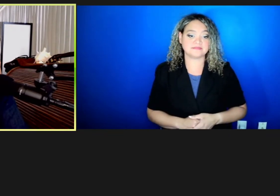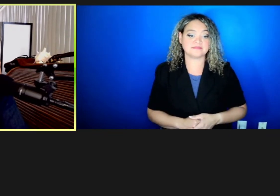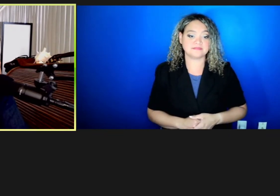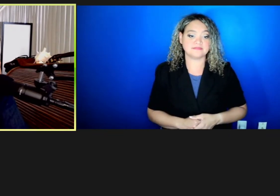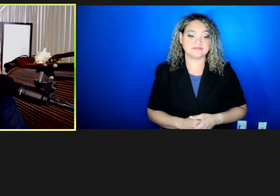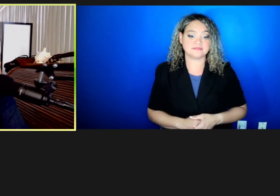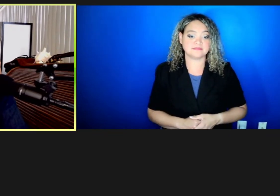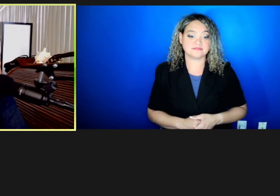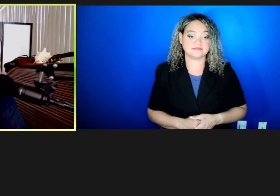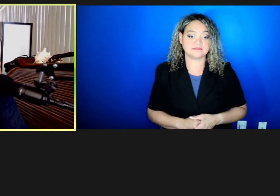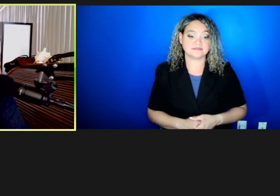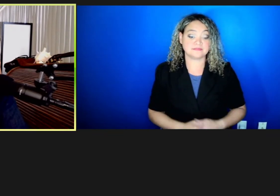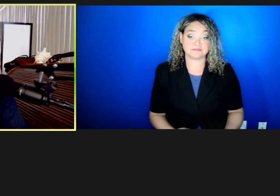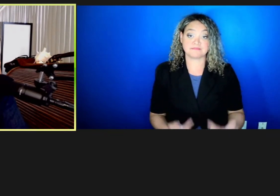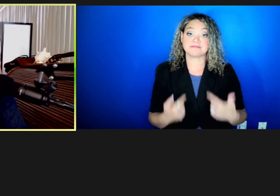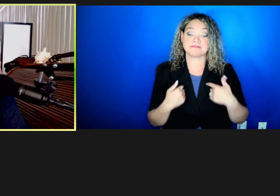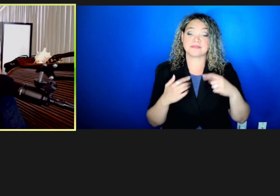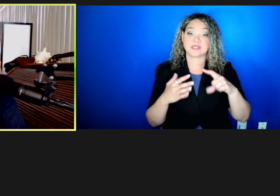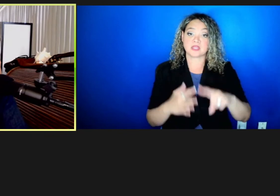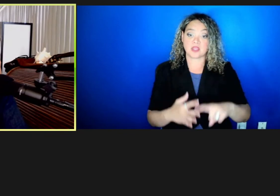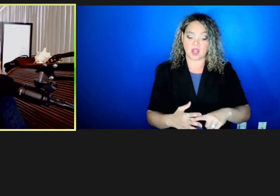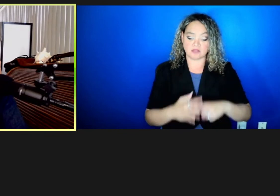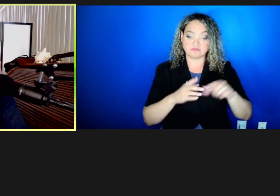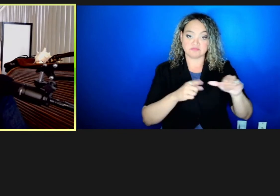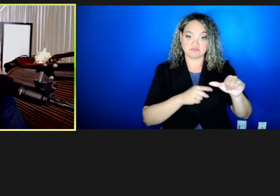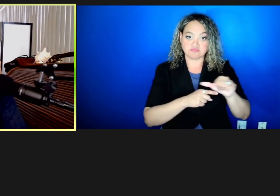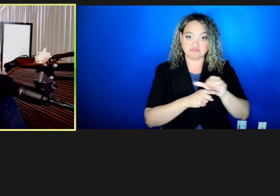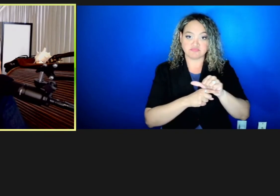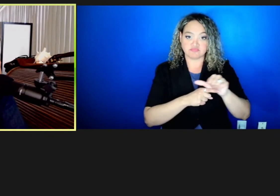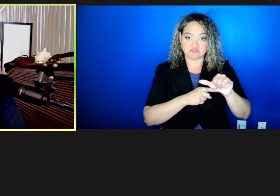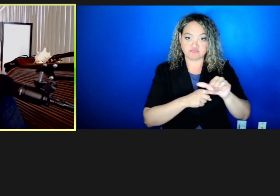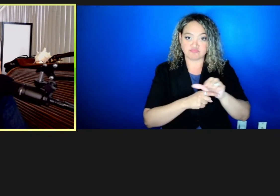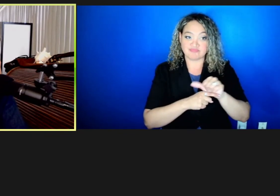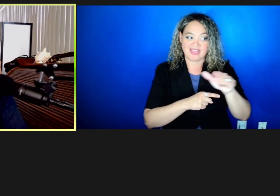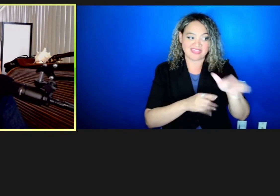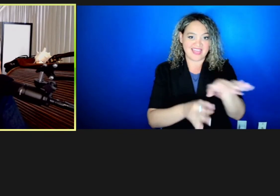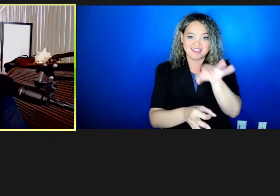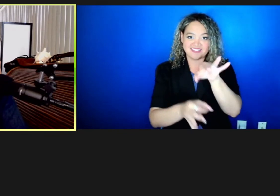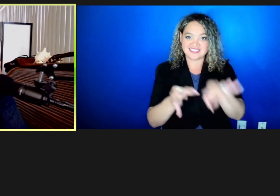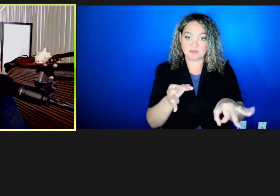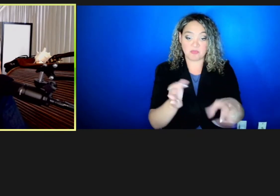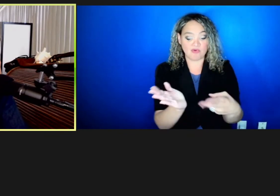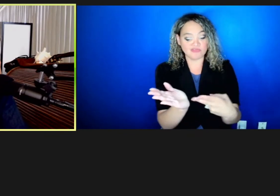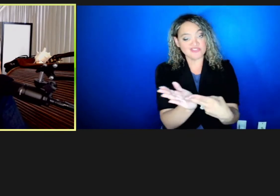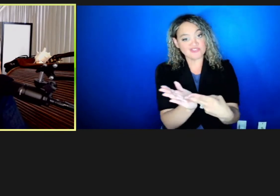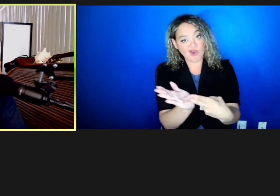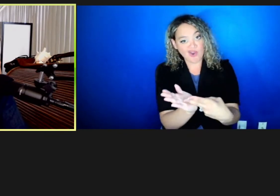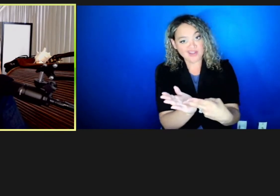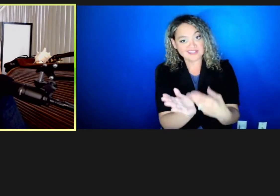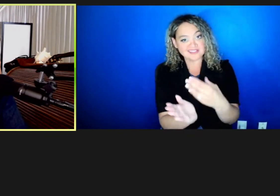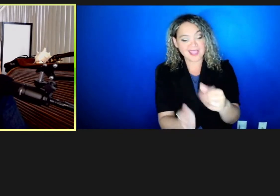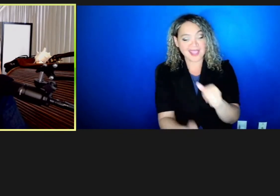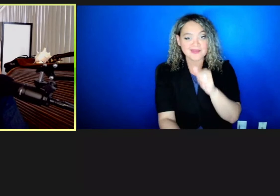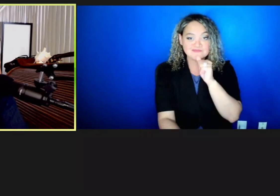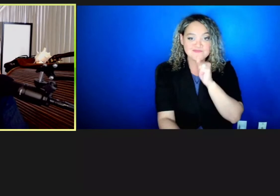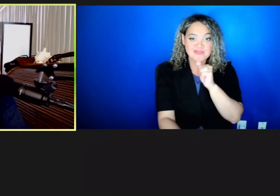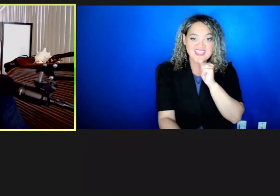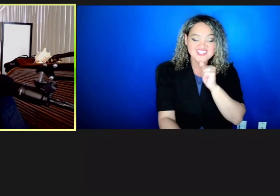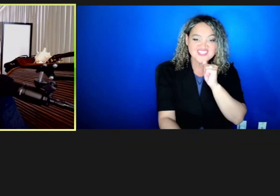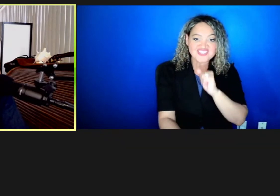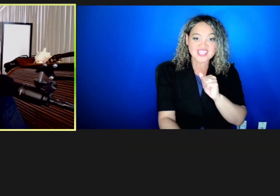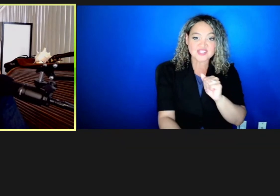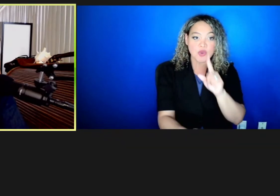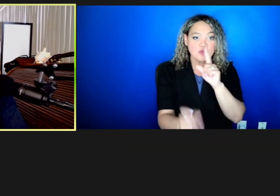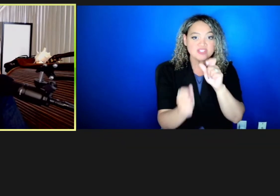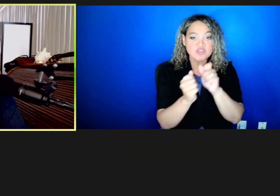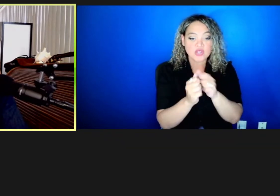Specifically, I began to practice that simple act of honesty and patience while speaking with a